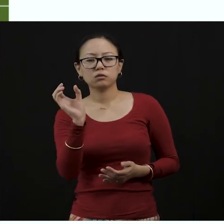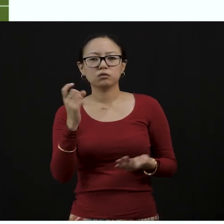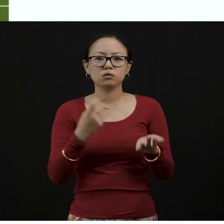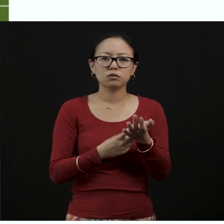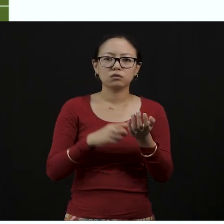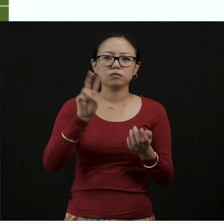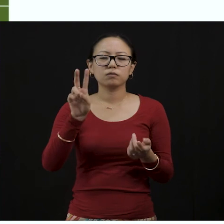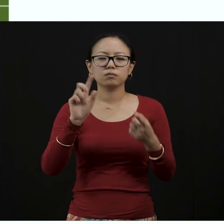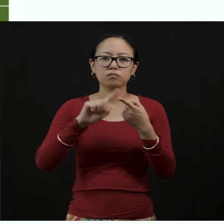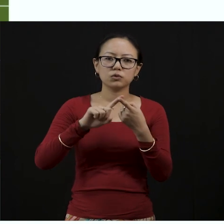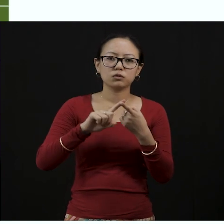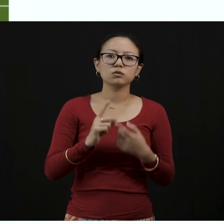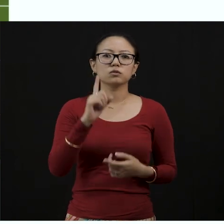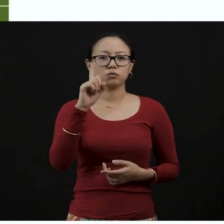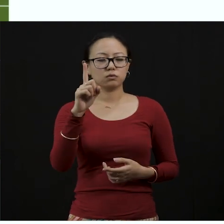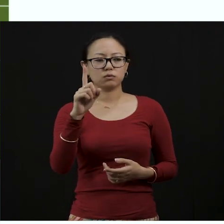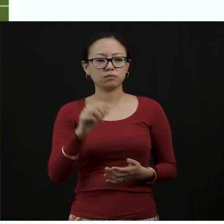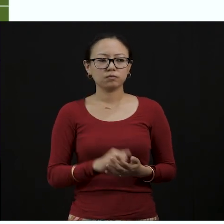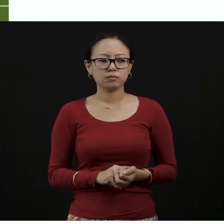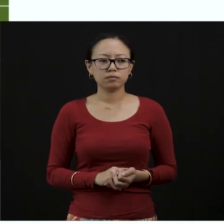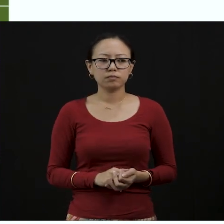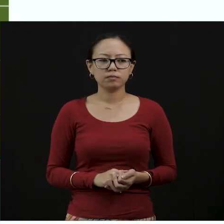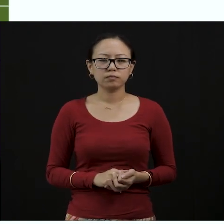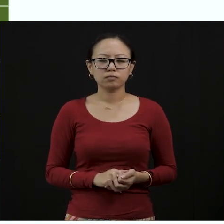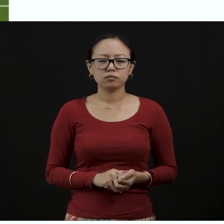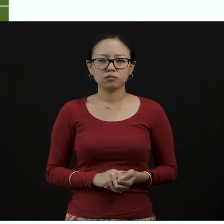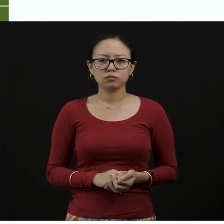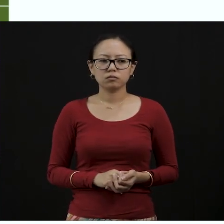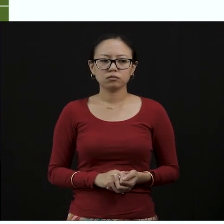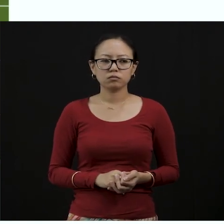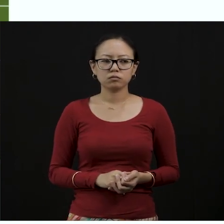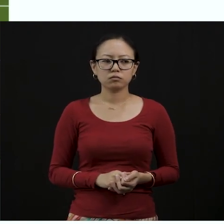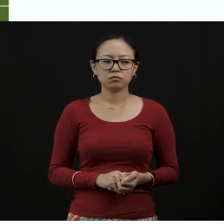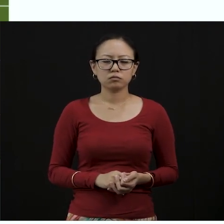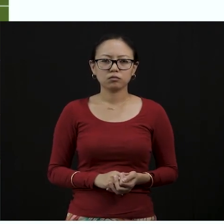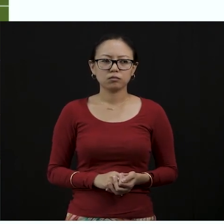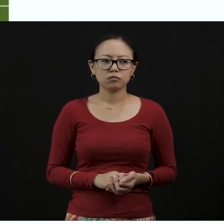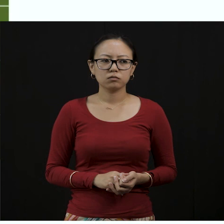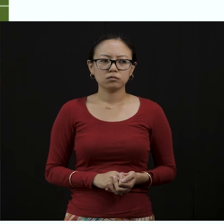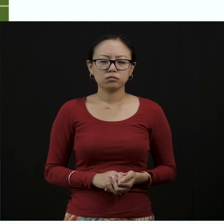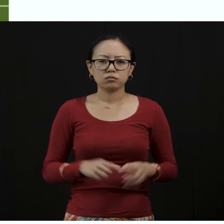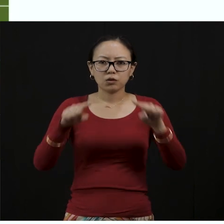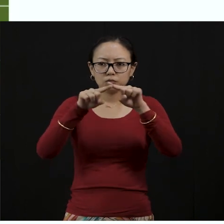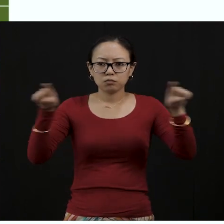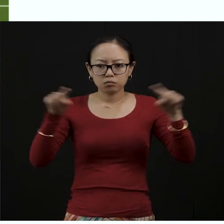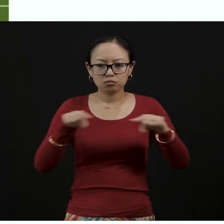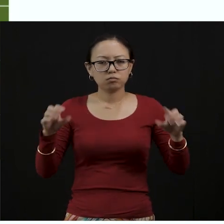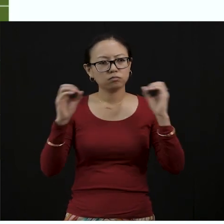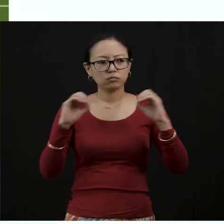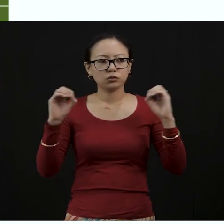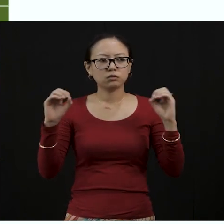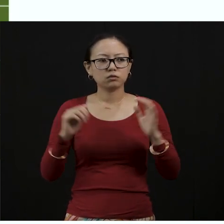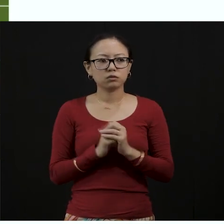So here see 0. Straight line, 0, it doesn't have straight lines. It doesn't have flat surface. It has only curved surface, right? So number